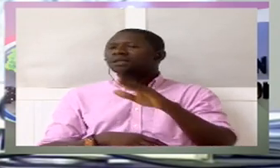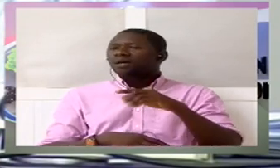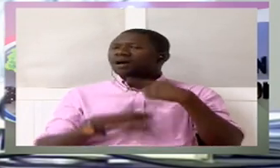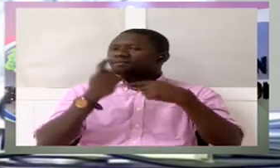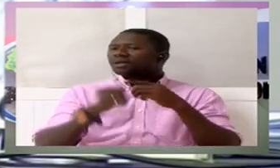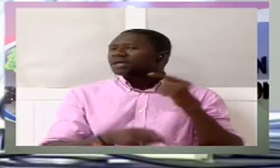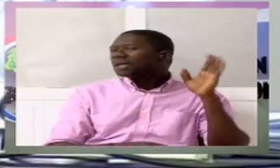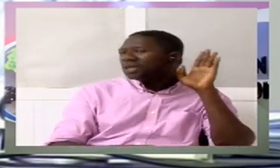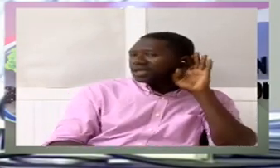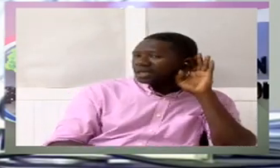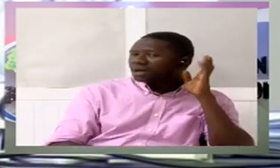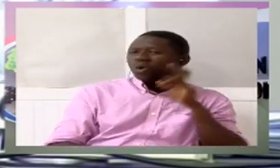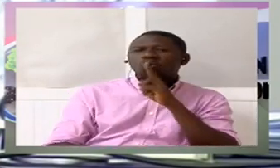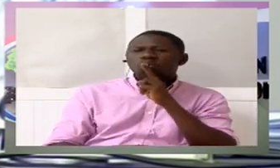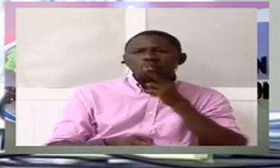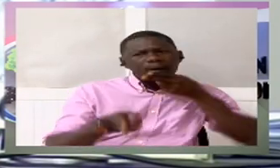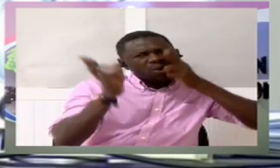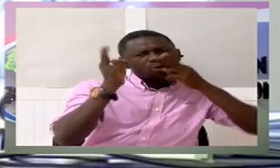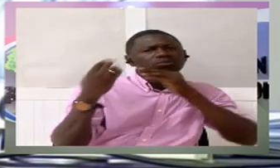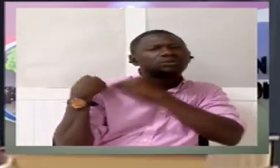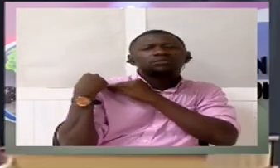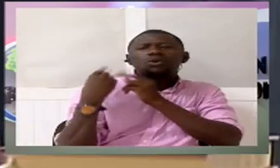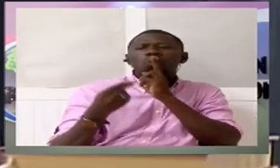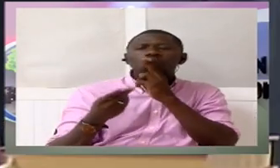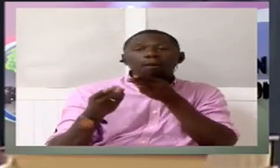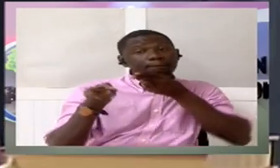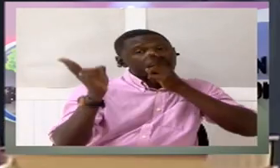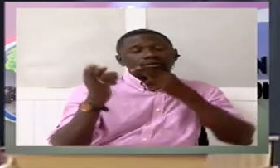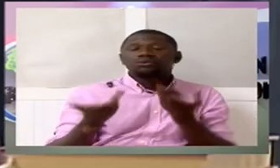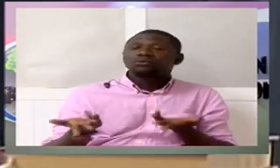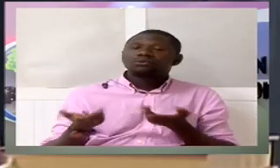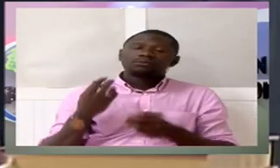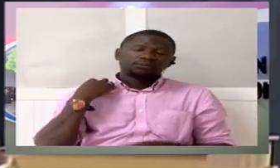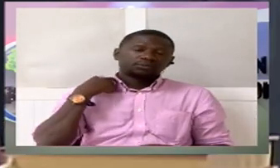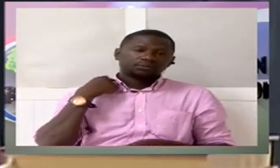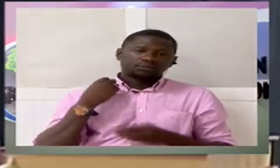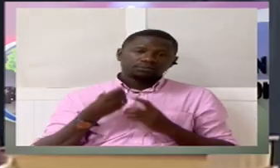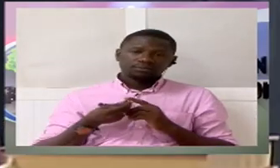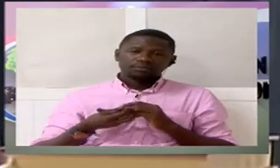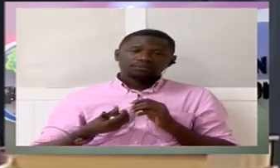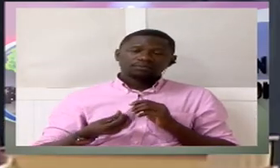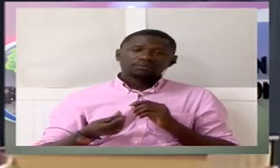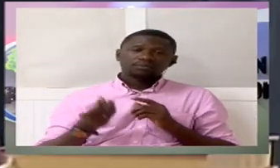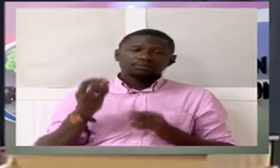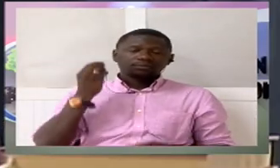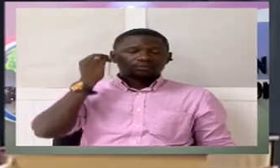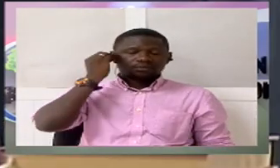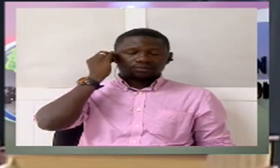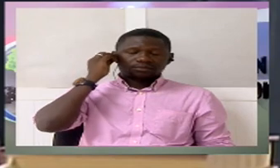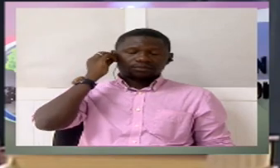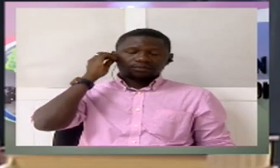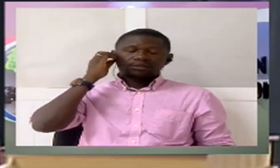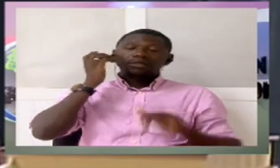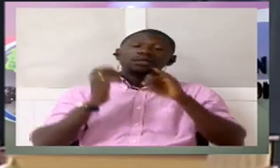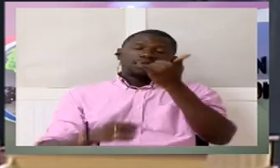him? Anata mwele bang jumale abung. Anata mwiko yaya jamela mwele abung.